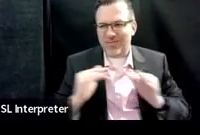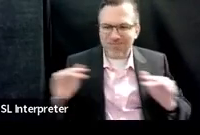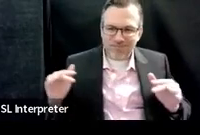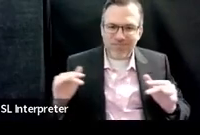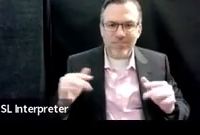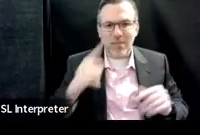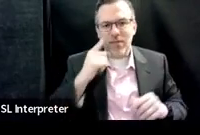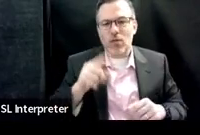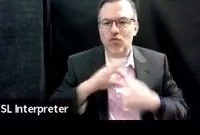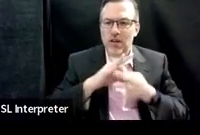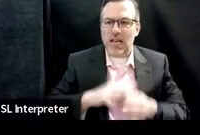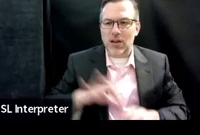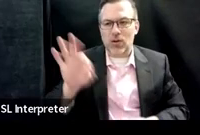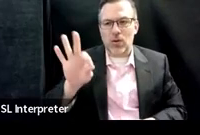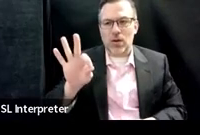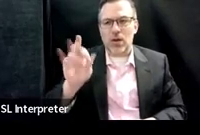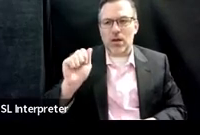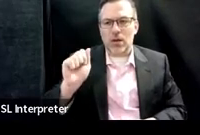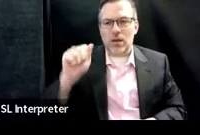FAPE.